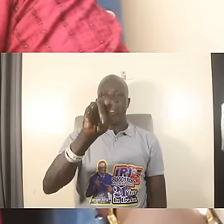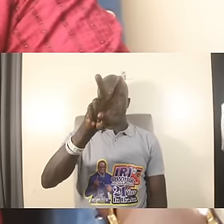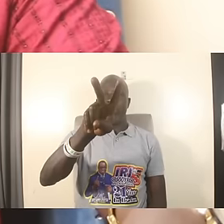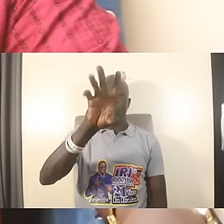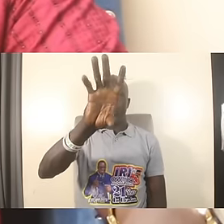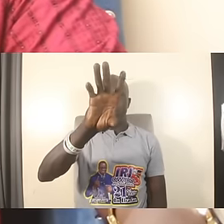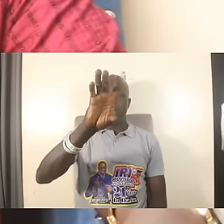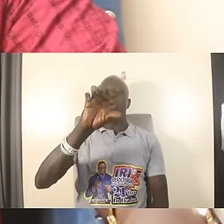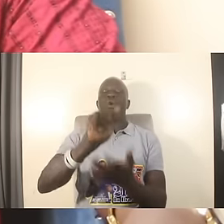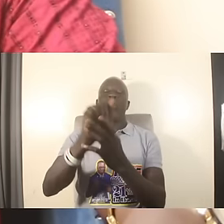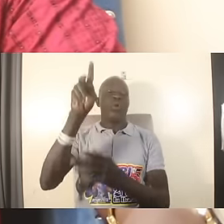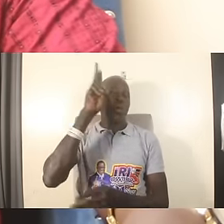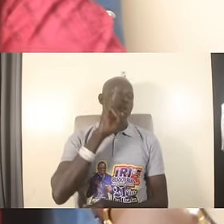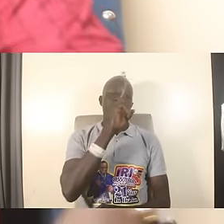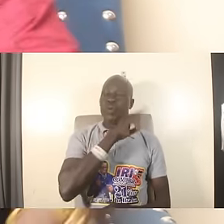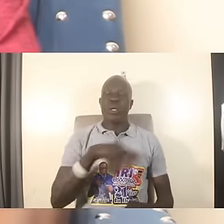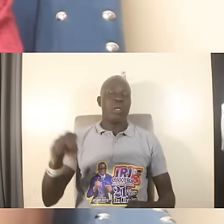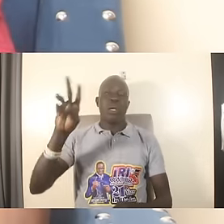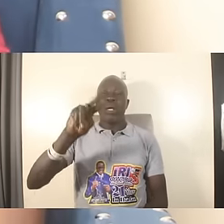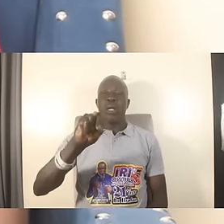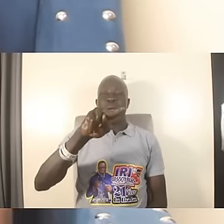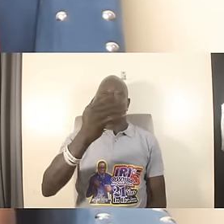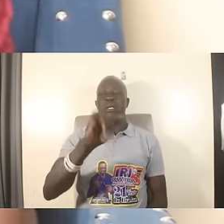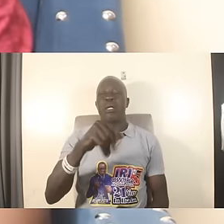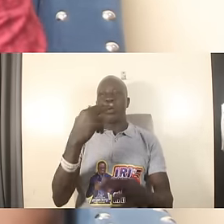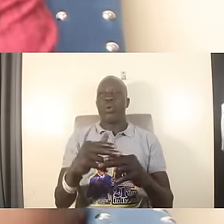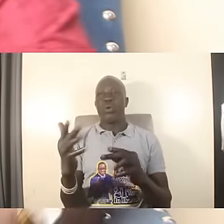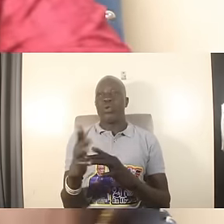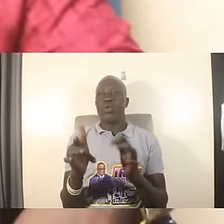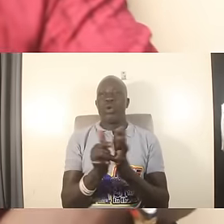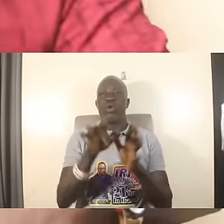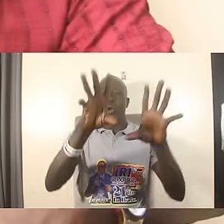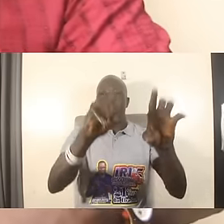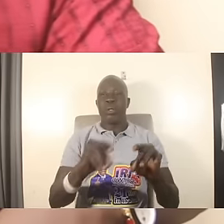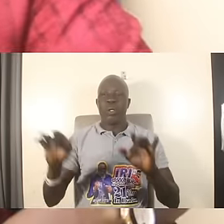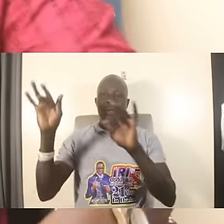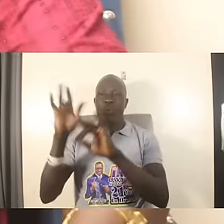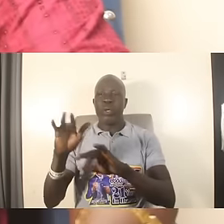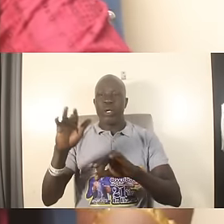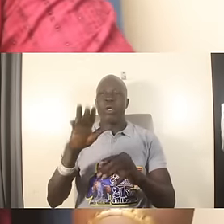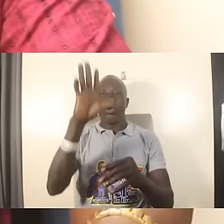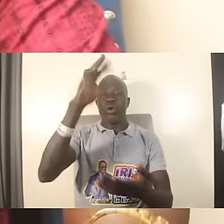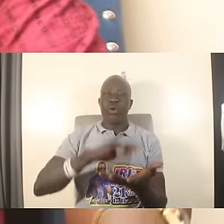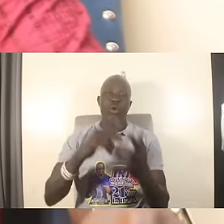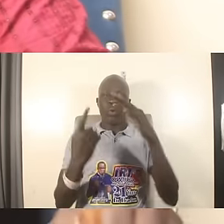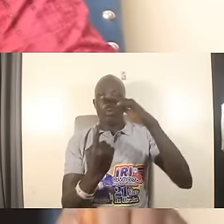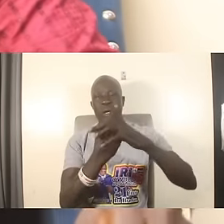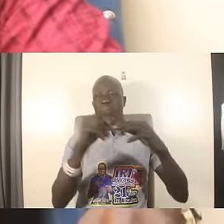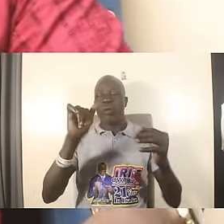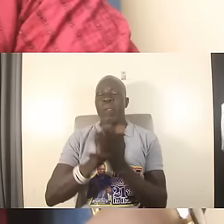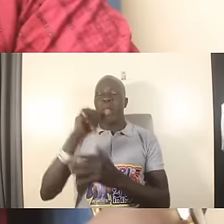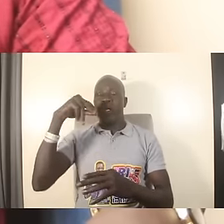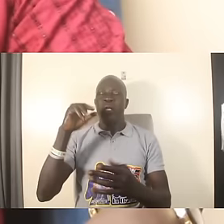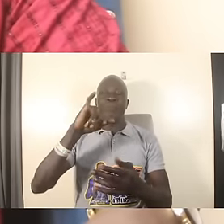Opposite VC Hotel. Gwanda. Gwanda. Niger State. Niger State. Loruko Jesu. In the name of Jesus. Wari Anuba. Amen. Ugo Rajade. Amen.